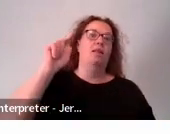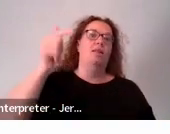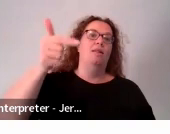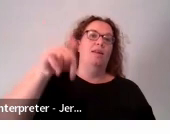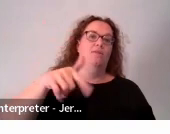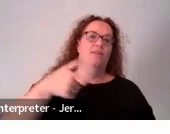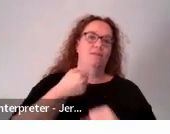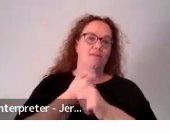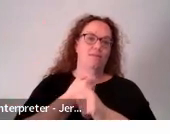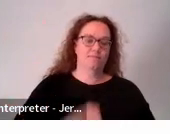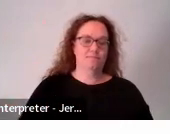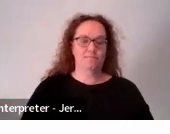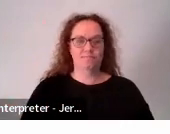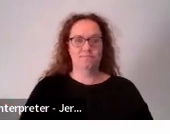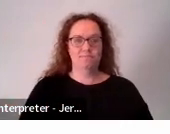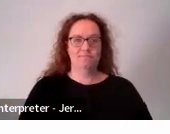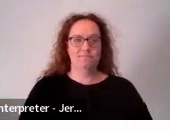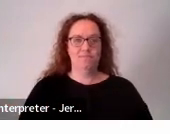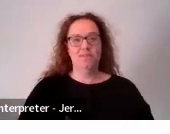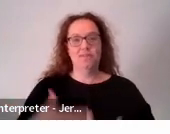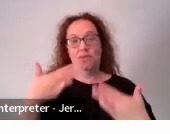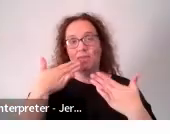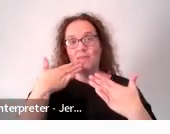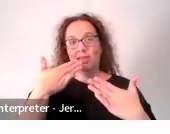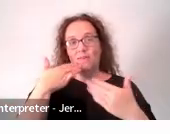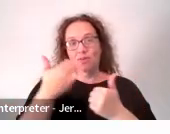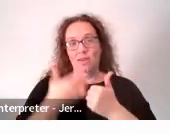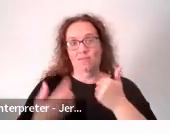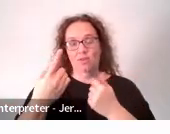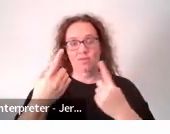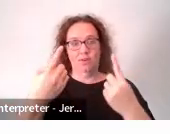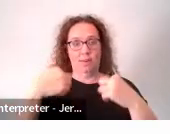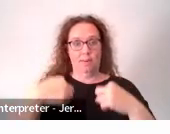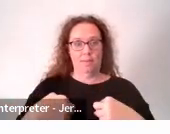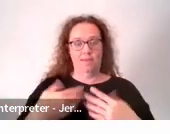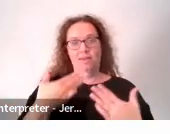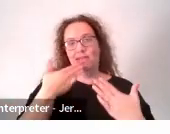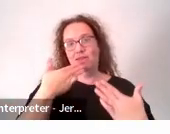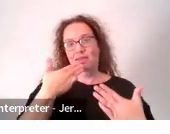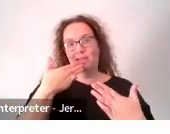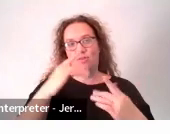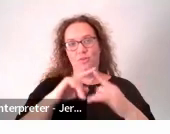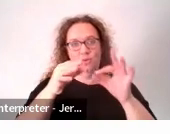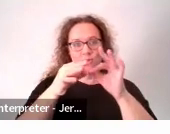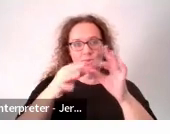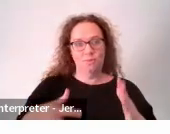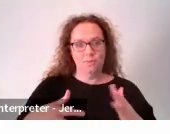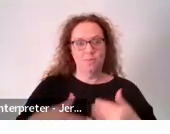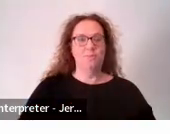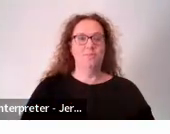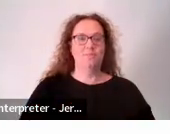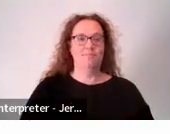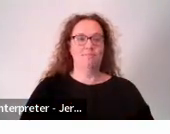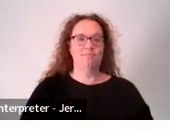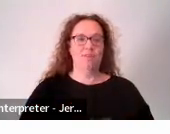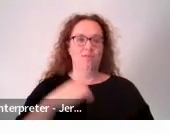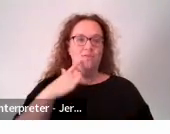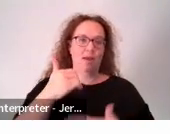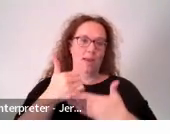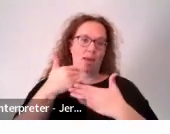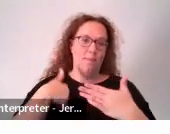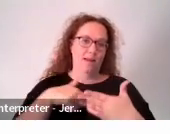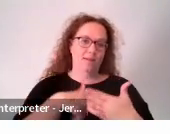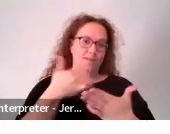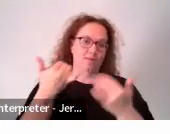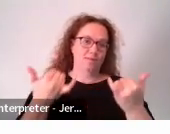year. So thank you to everyone for attending. Thank you very much to our interpreters for helping us